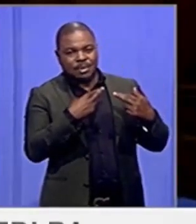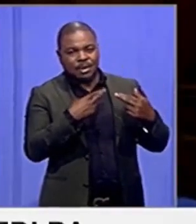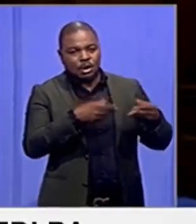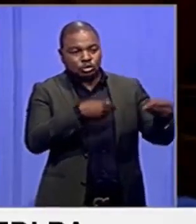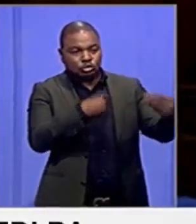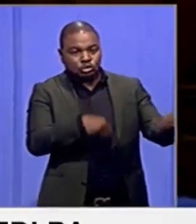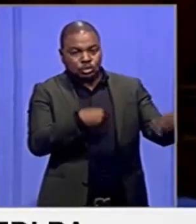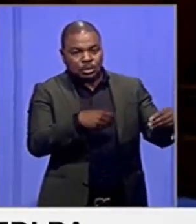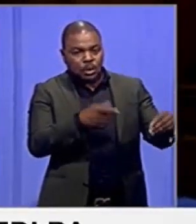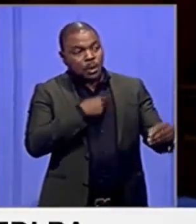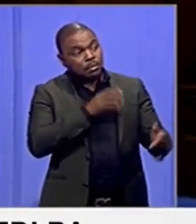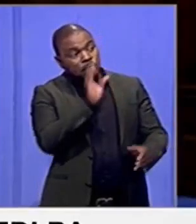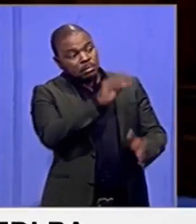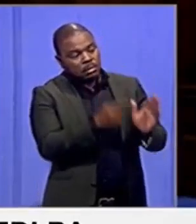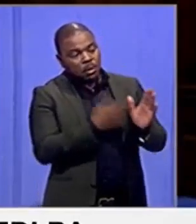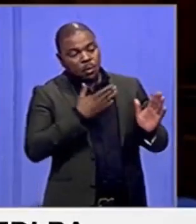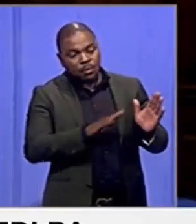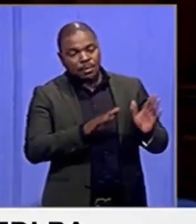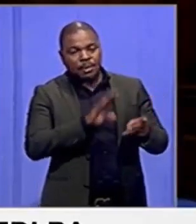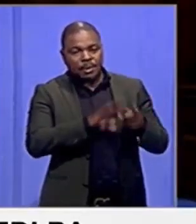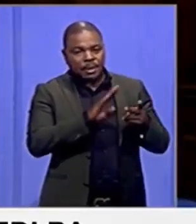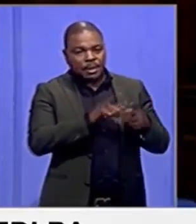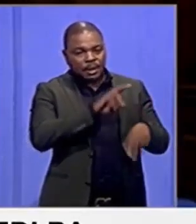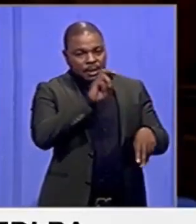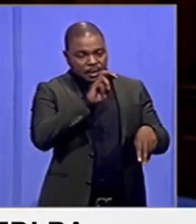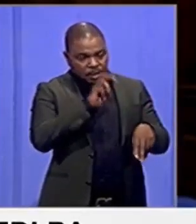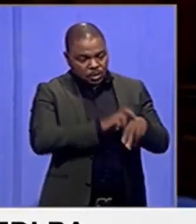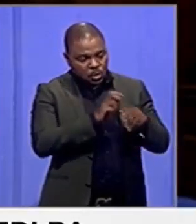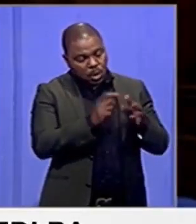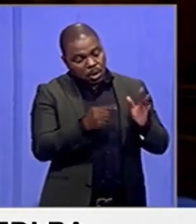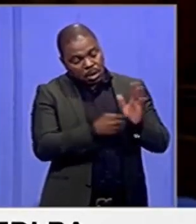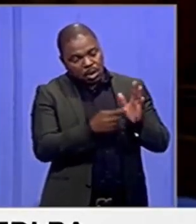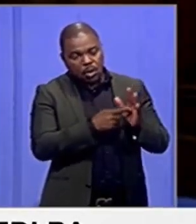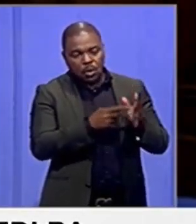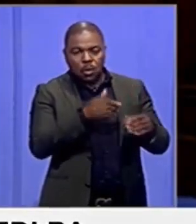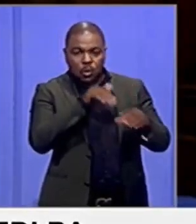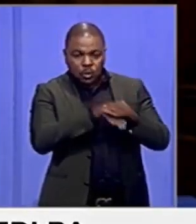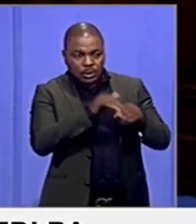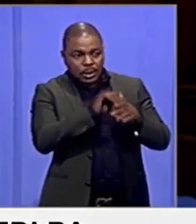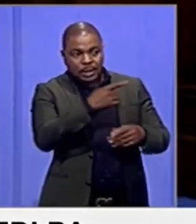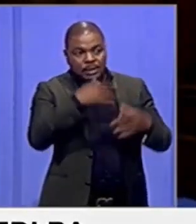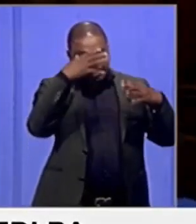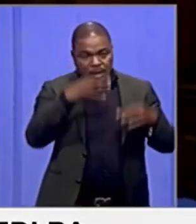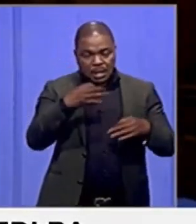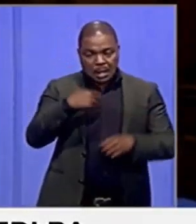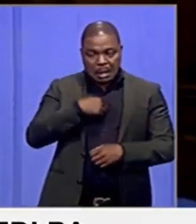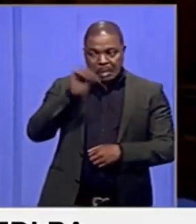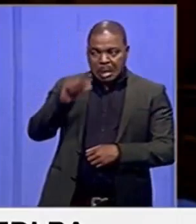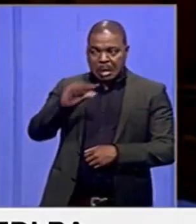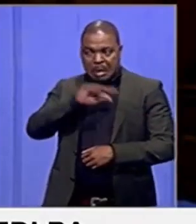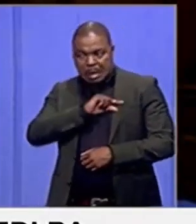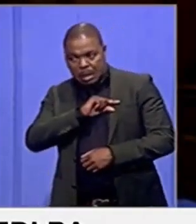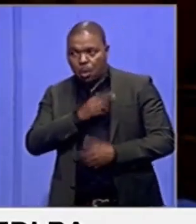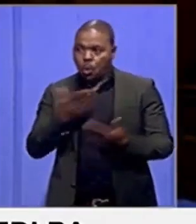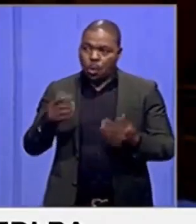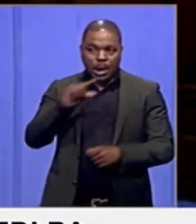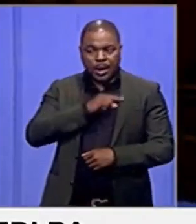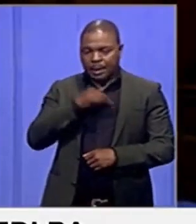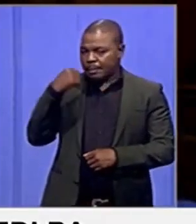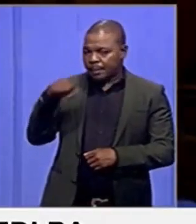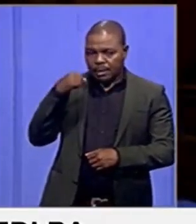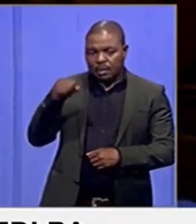that we've put to them, familiarize themselves with the contents therein, decide are they going to plead guilty, decide are they going to plead